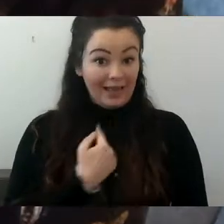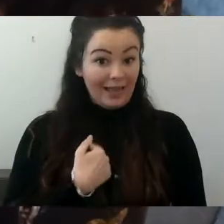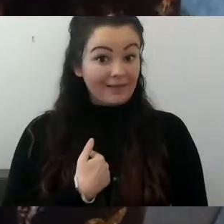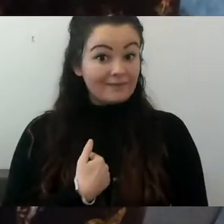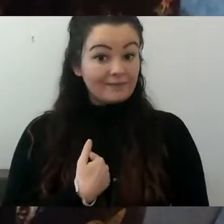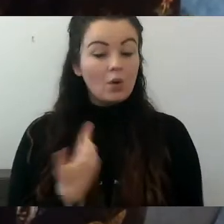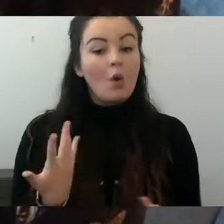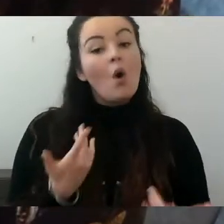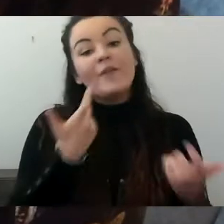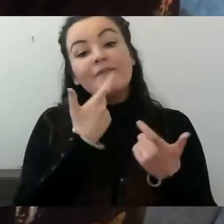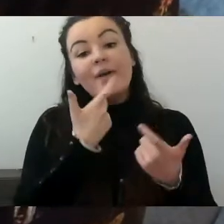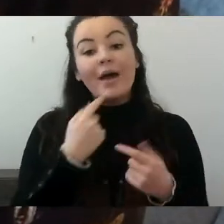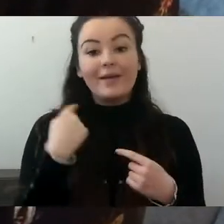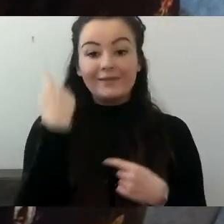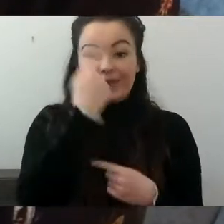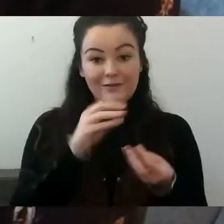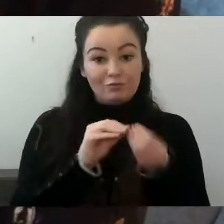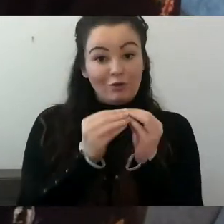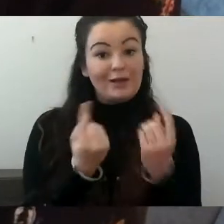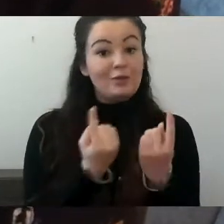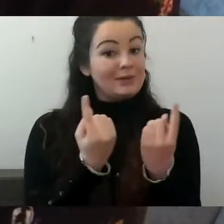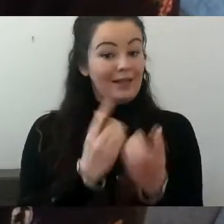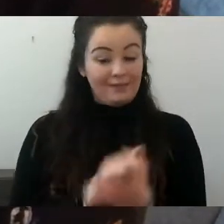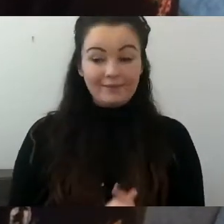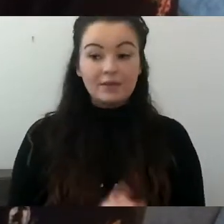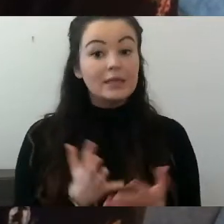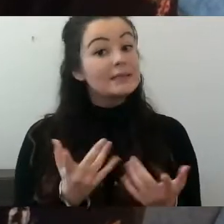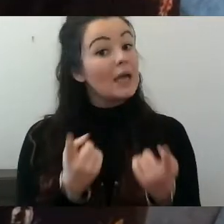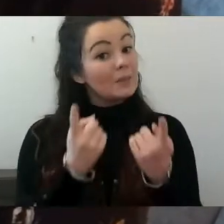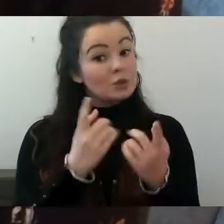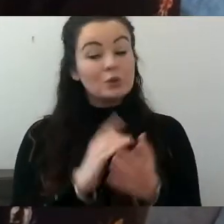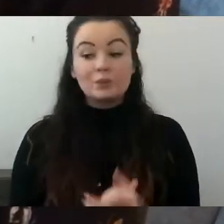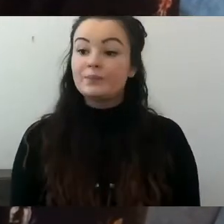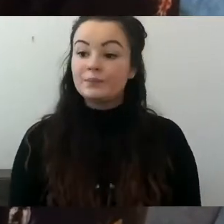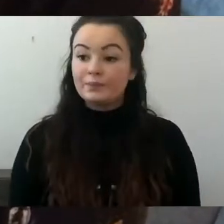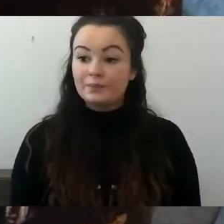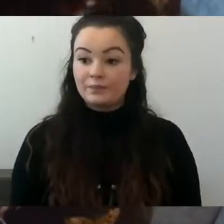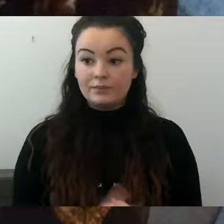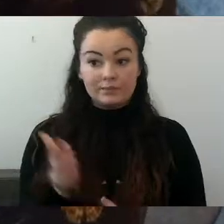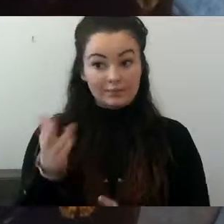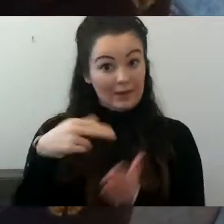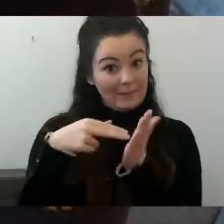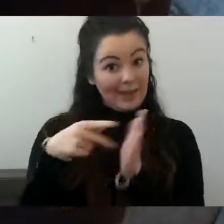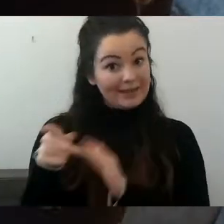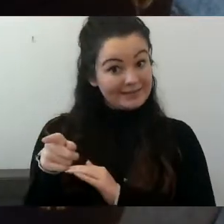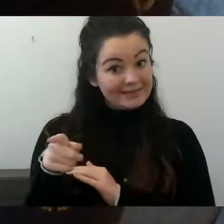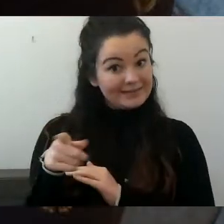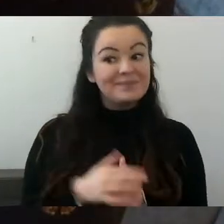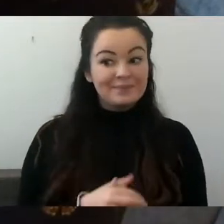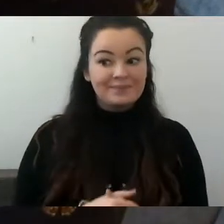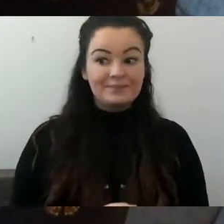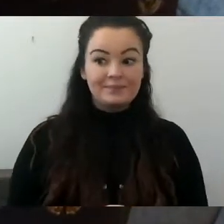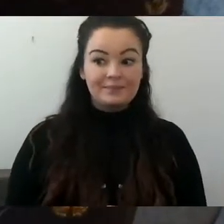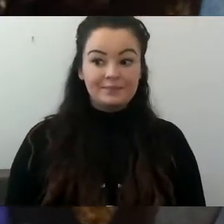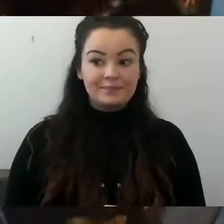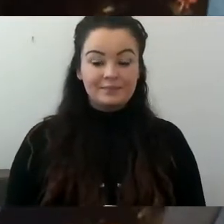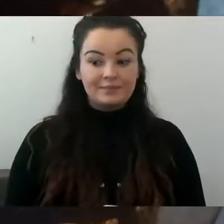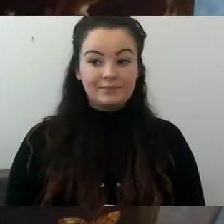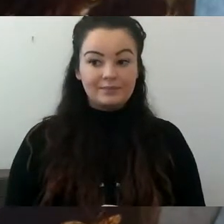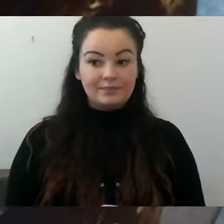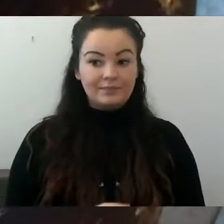them as portraits, or it could just be a fun face which you make up. That's up to you. There we go. So I've just painted